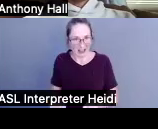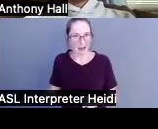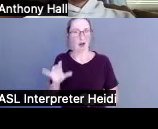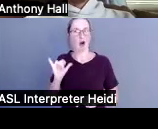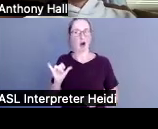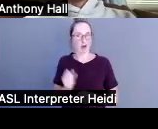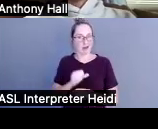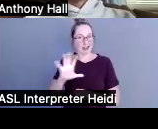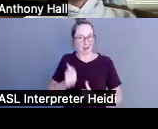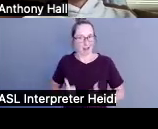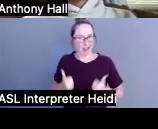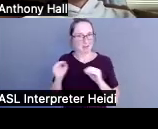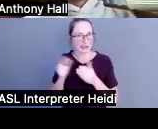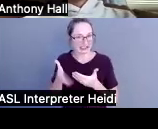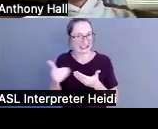their lives a little bit easier.